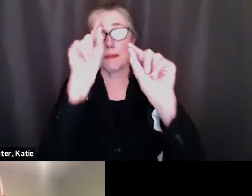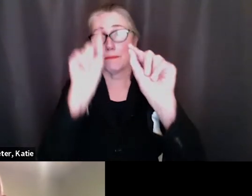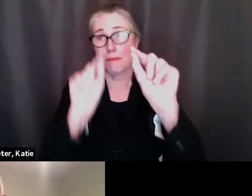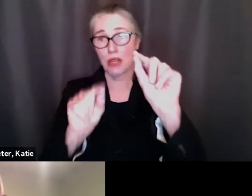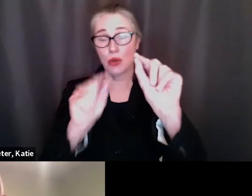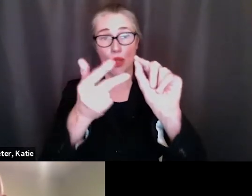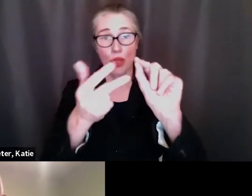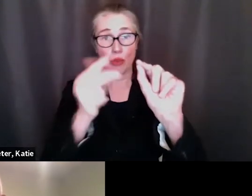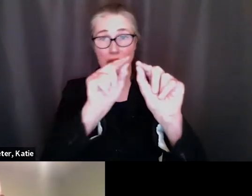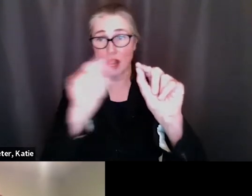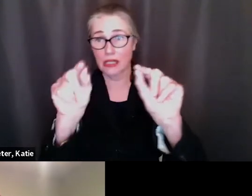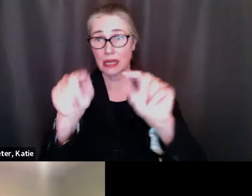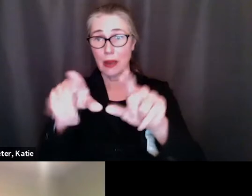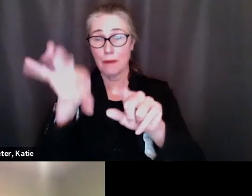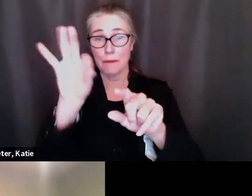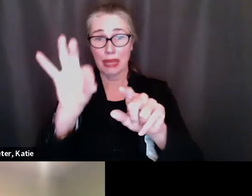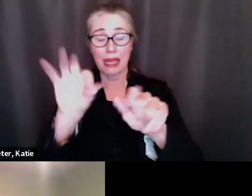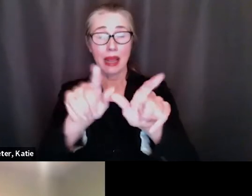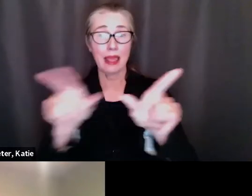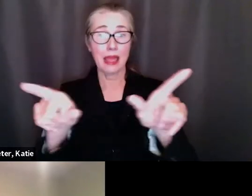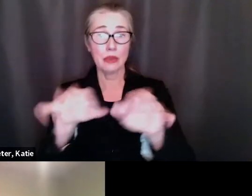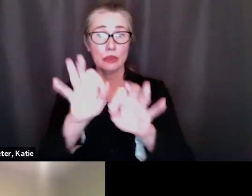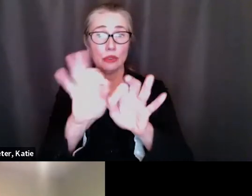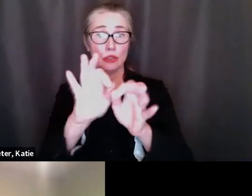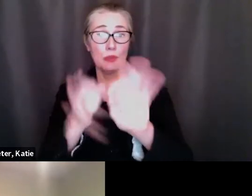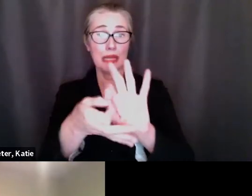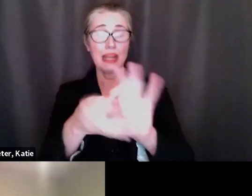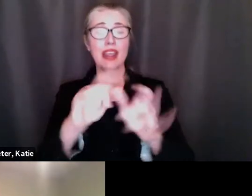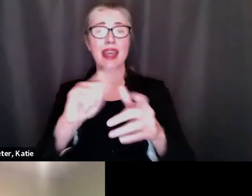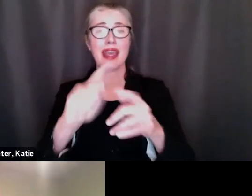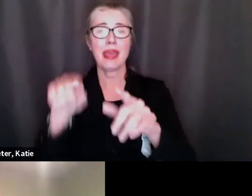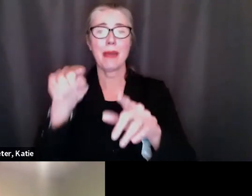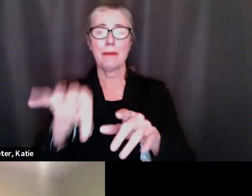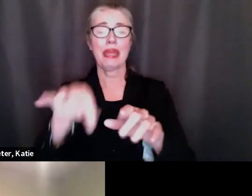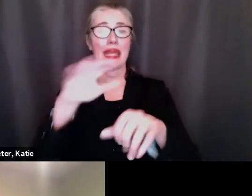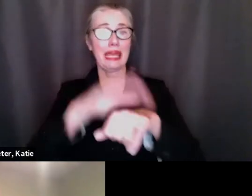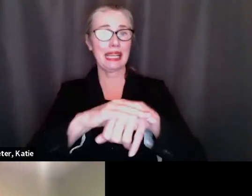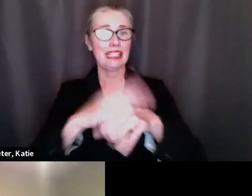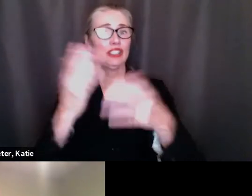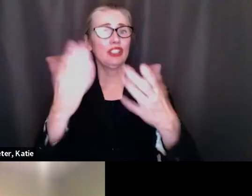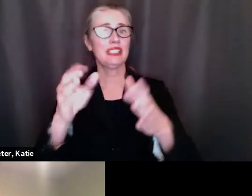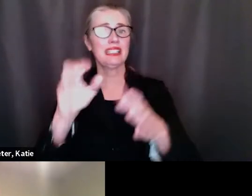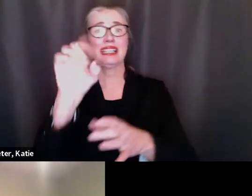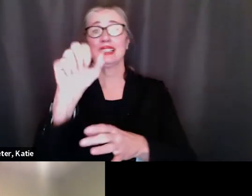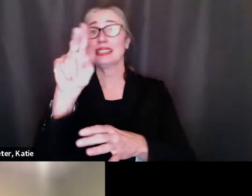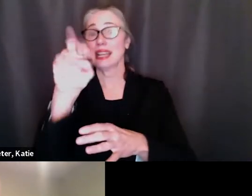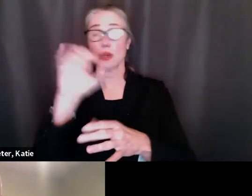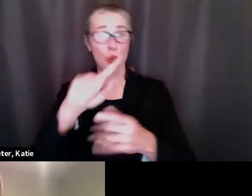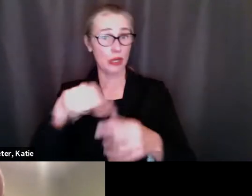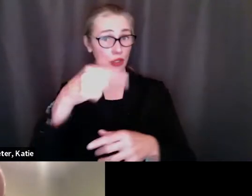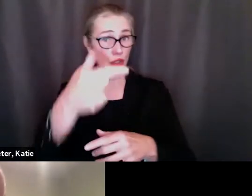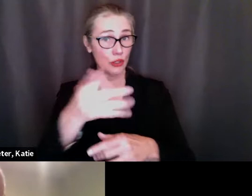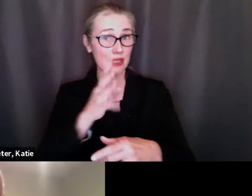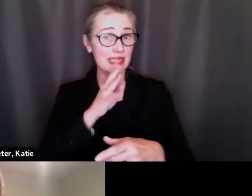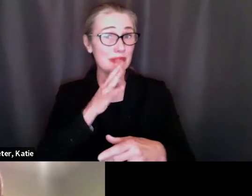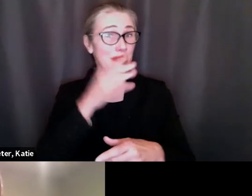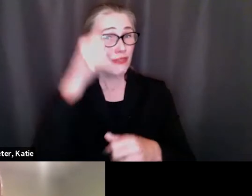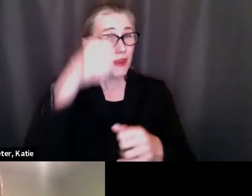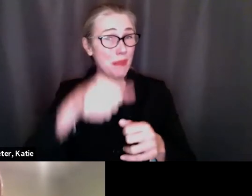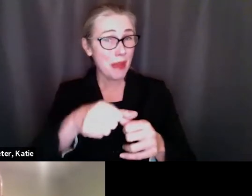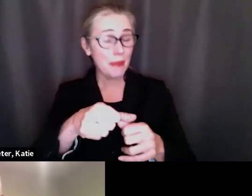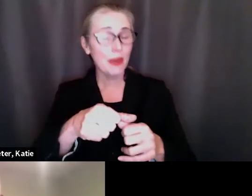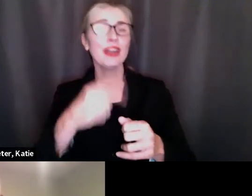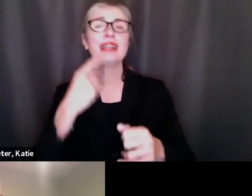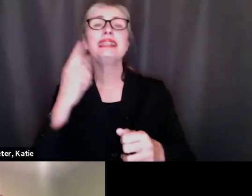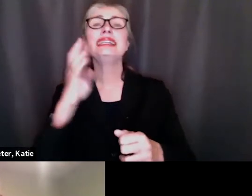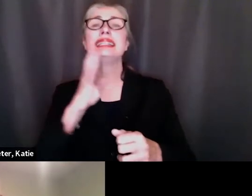interpretation then select english and click done and remember when it's your turn to speak please be loud and clear